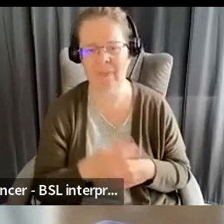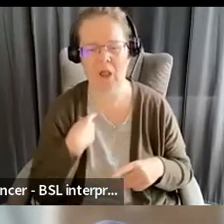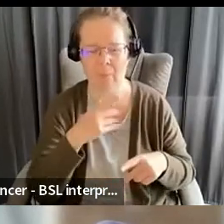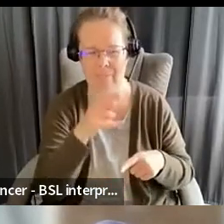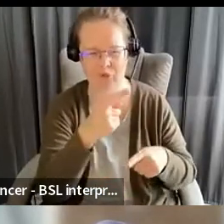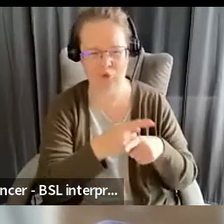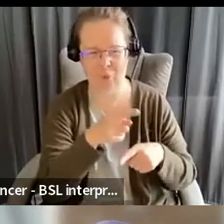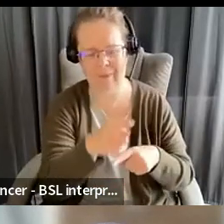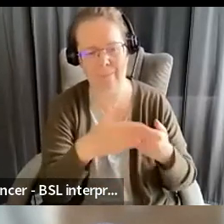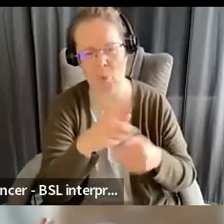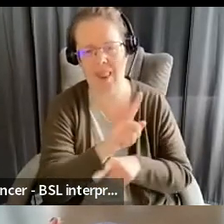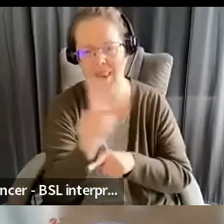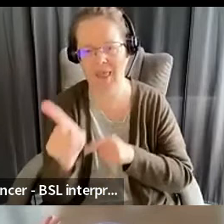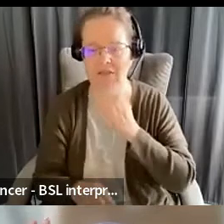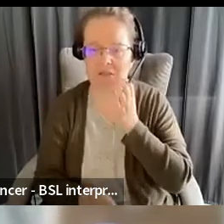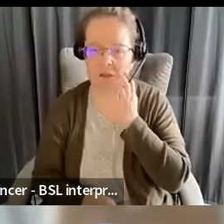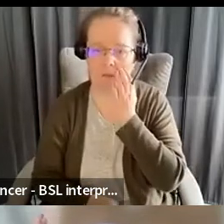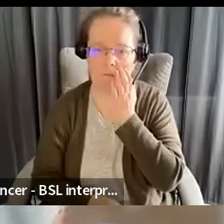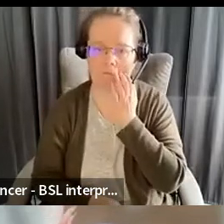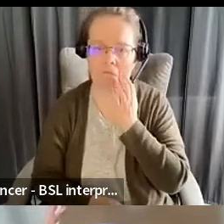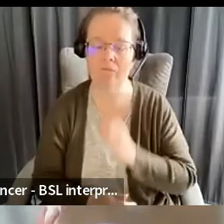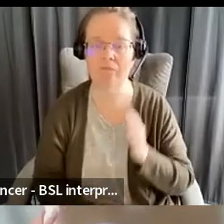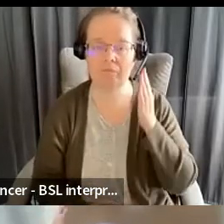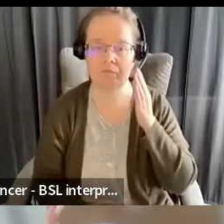later. Now,